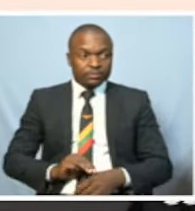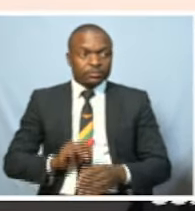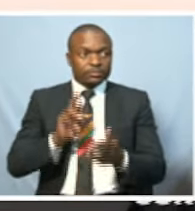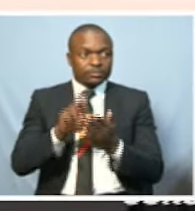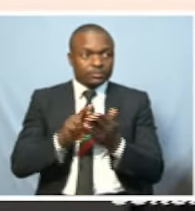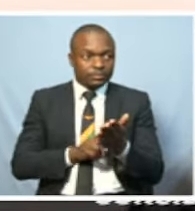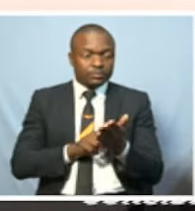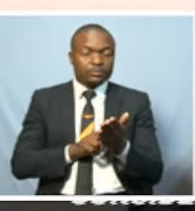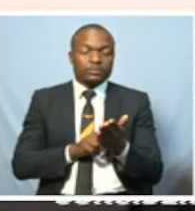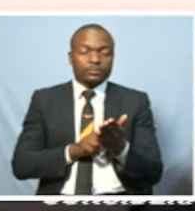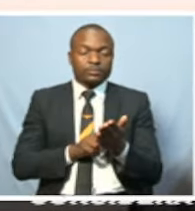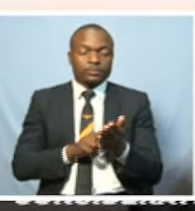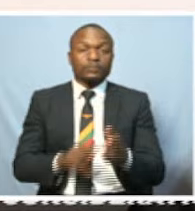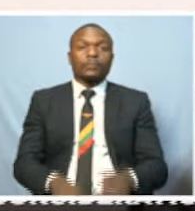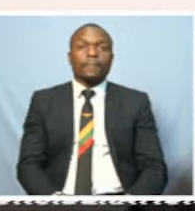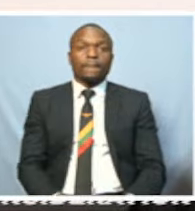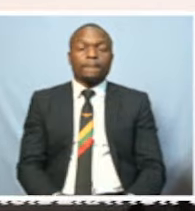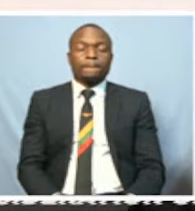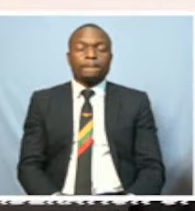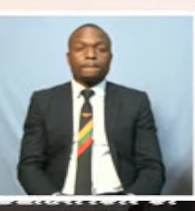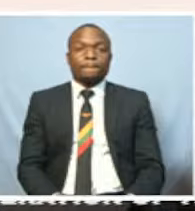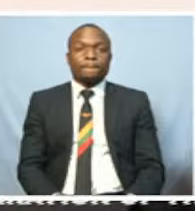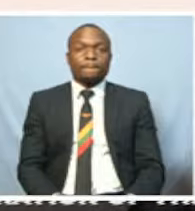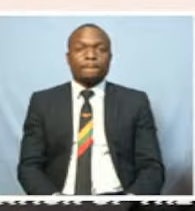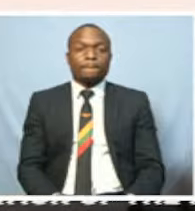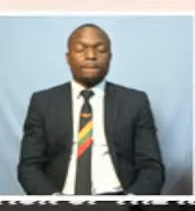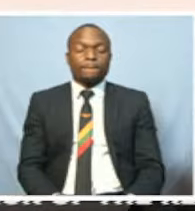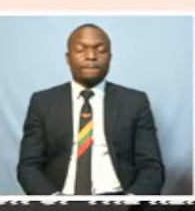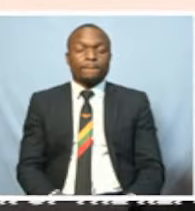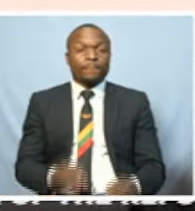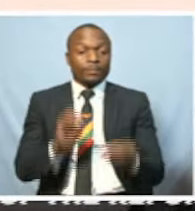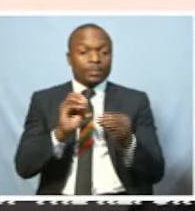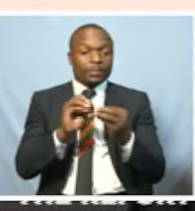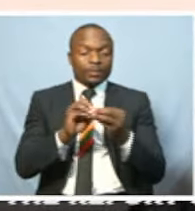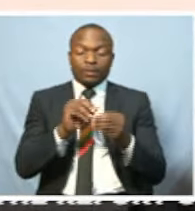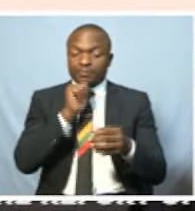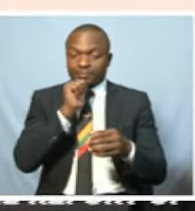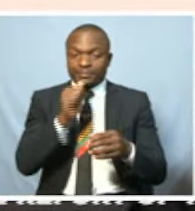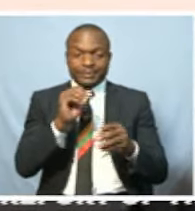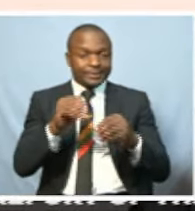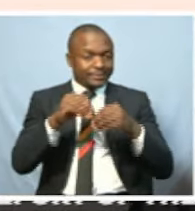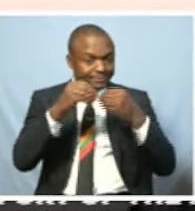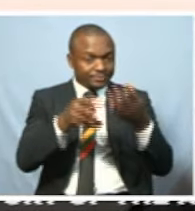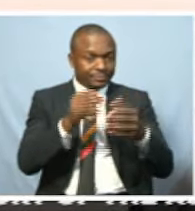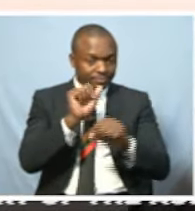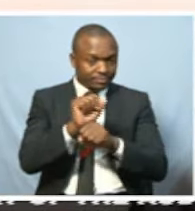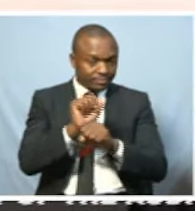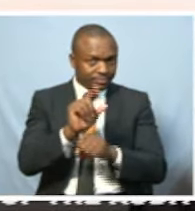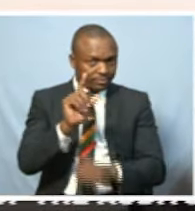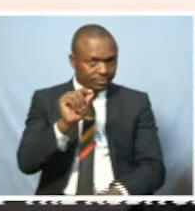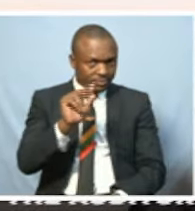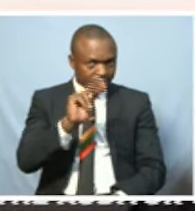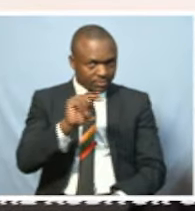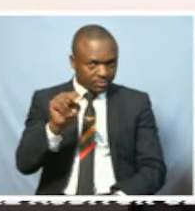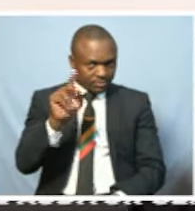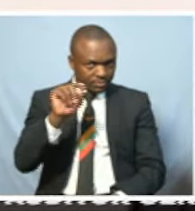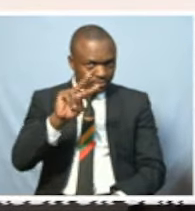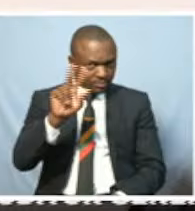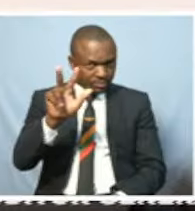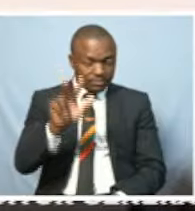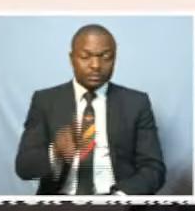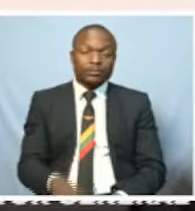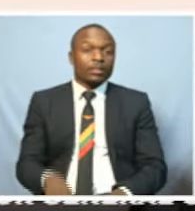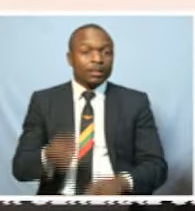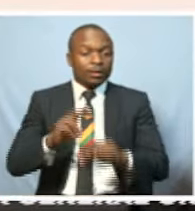caught in a lot of unprocured works, especially from 2022 and 2023. And